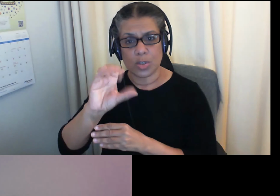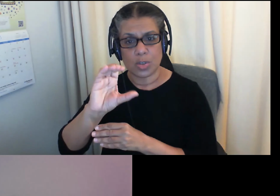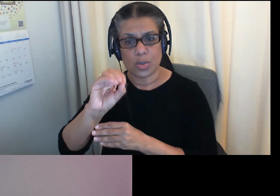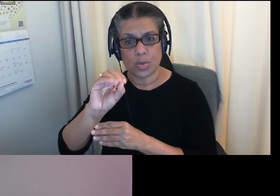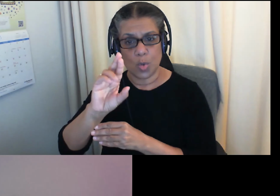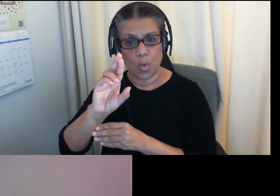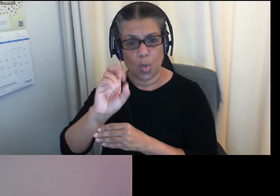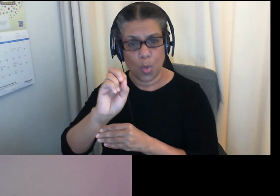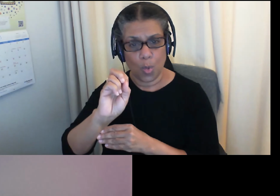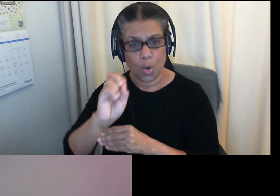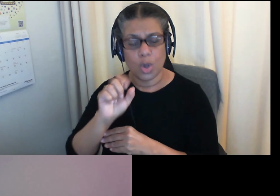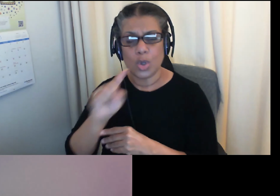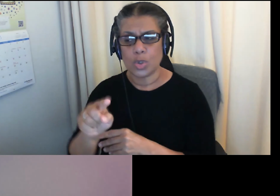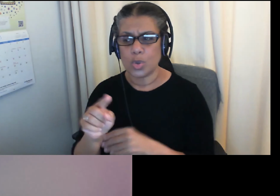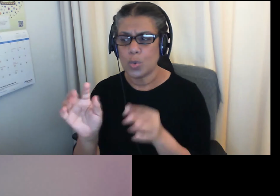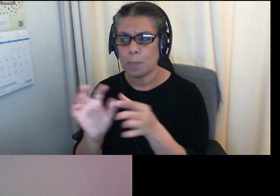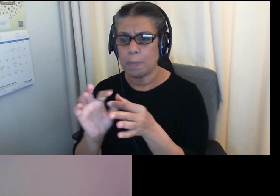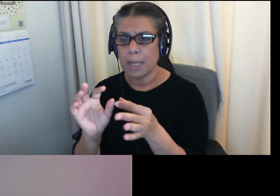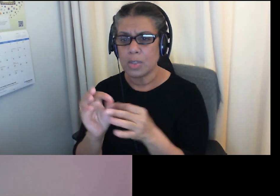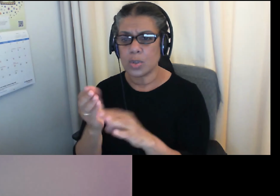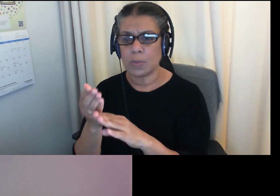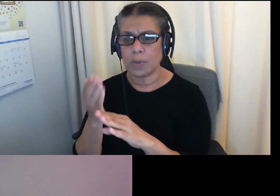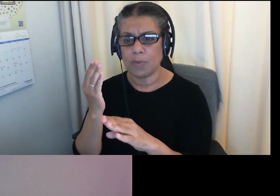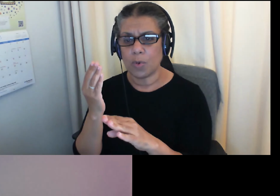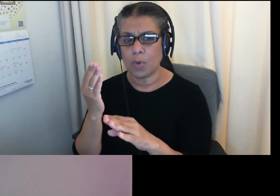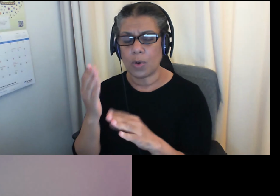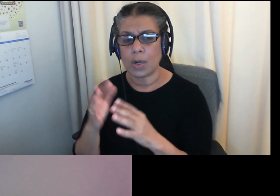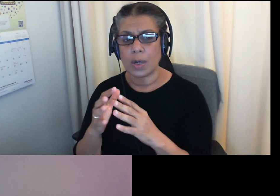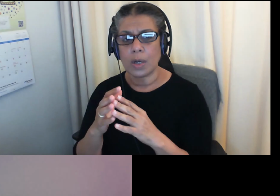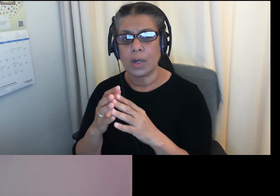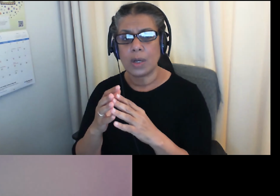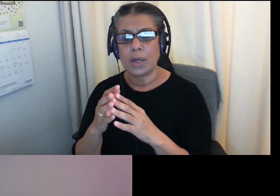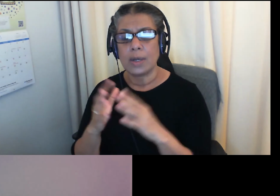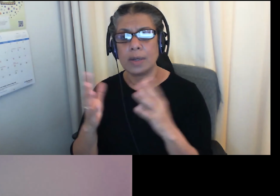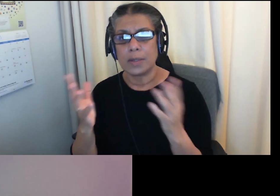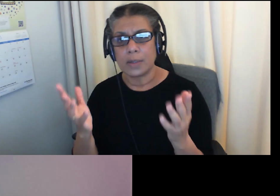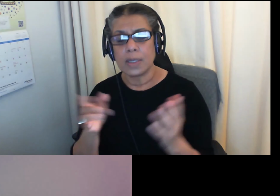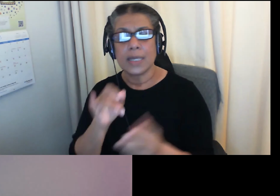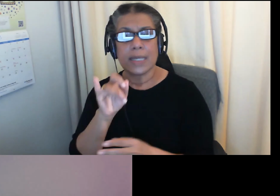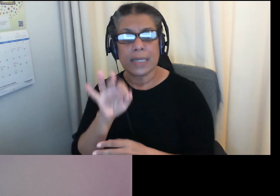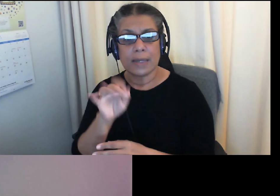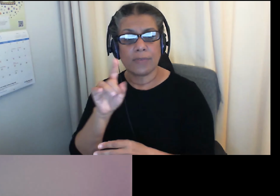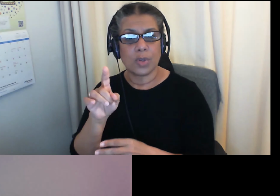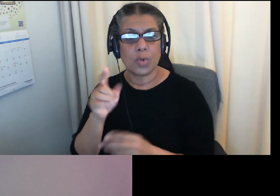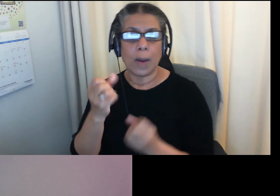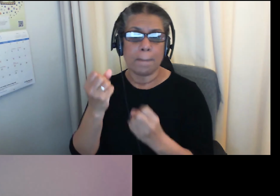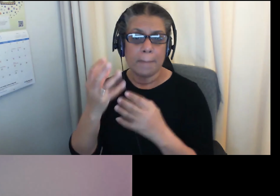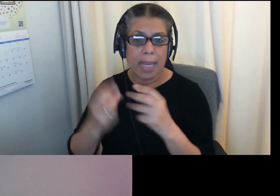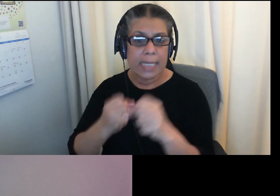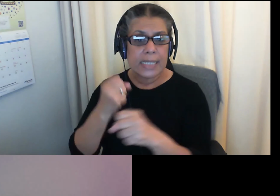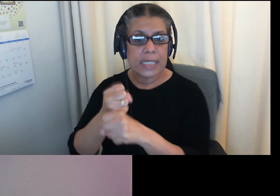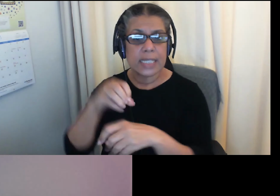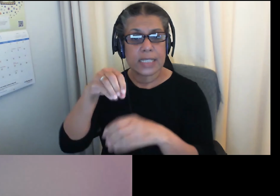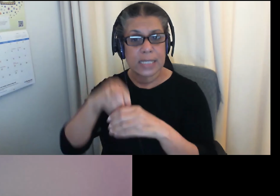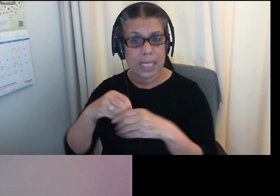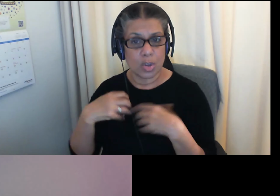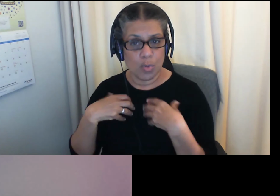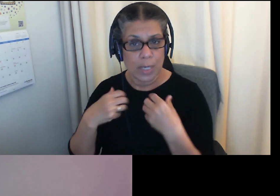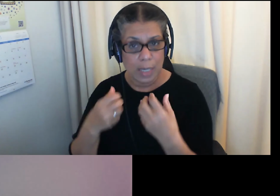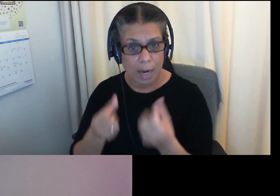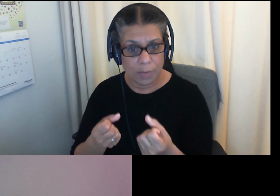it earlier. At what point so, you know, if you're several years into your recovery, would you be expecting to